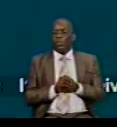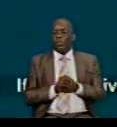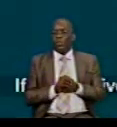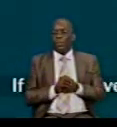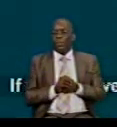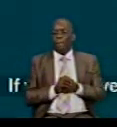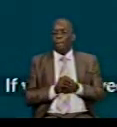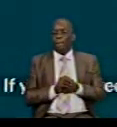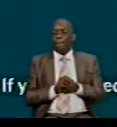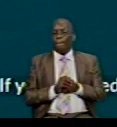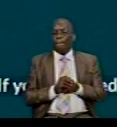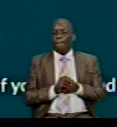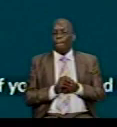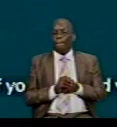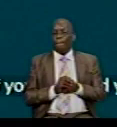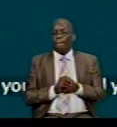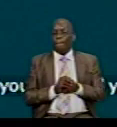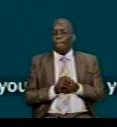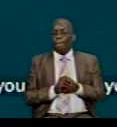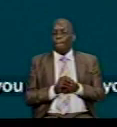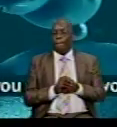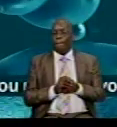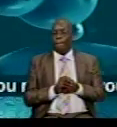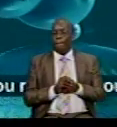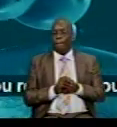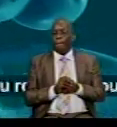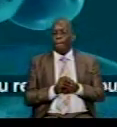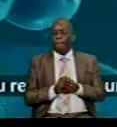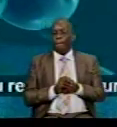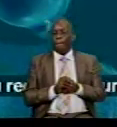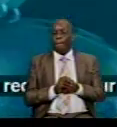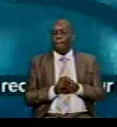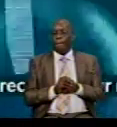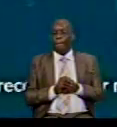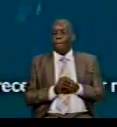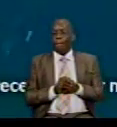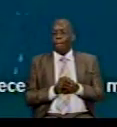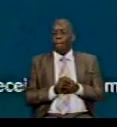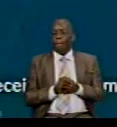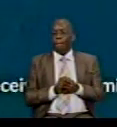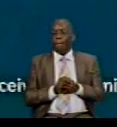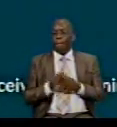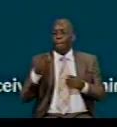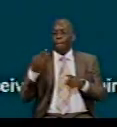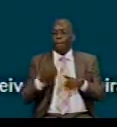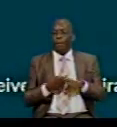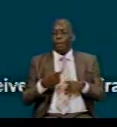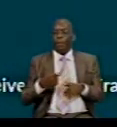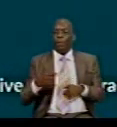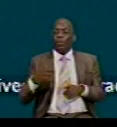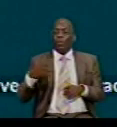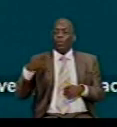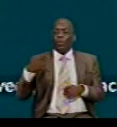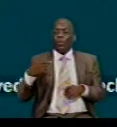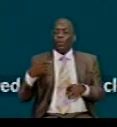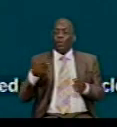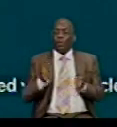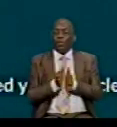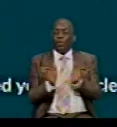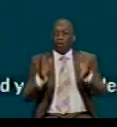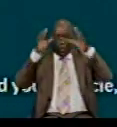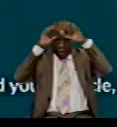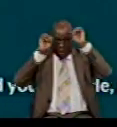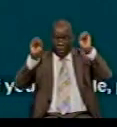taille. Gloire à Dieu. From the GS official Facebook, Atika